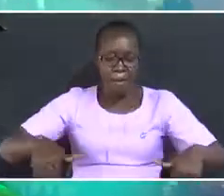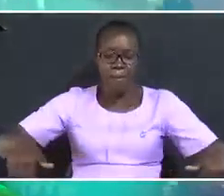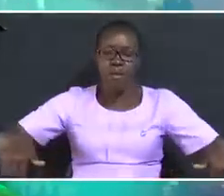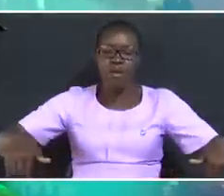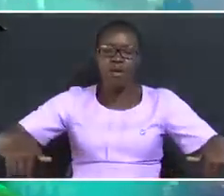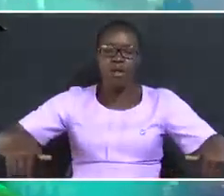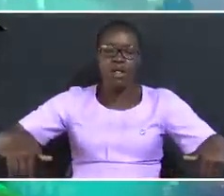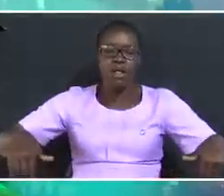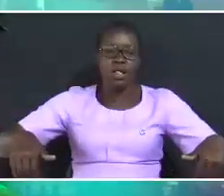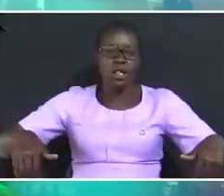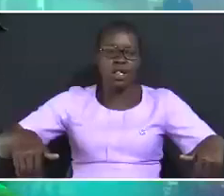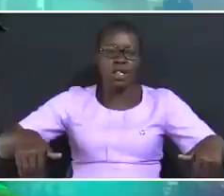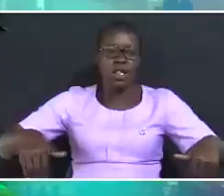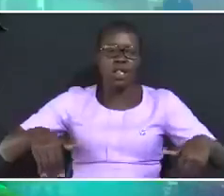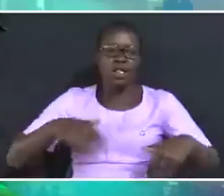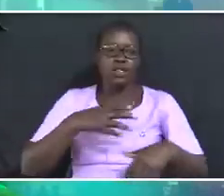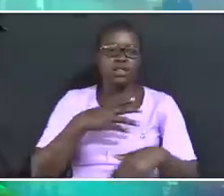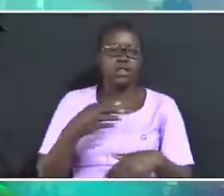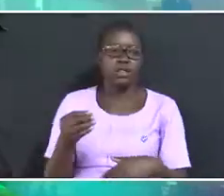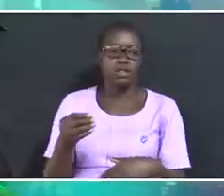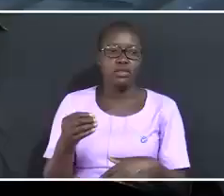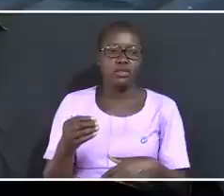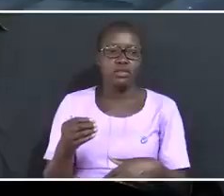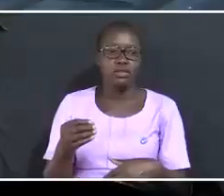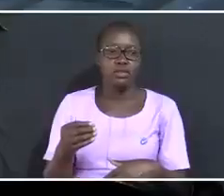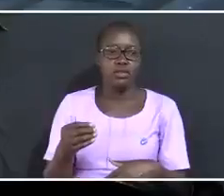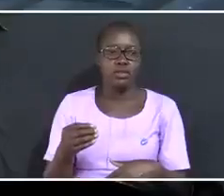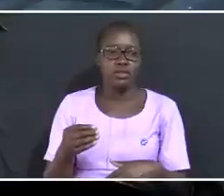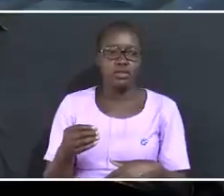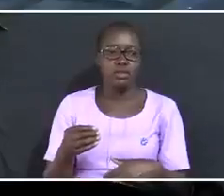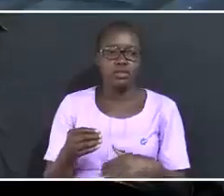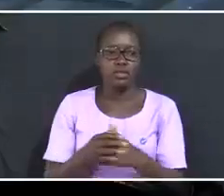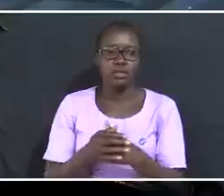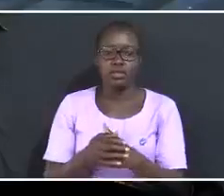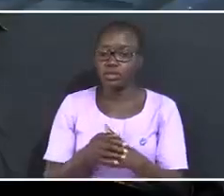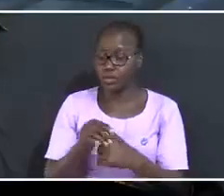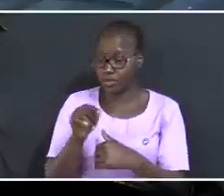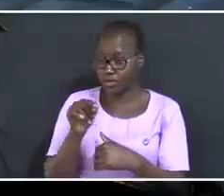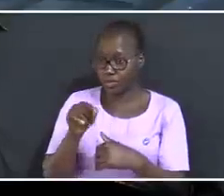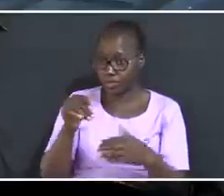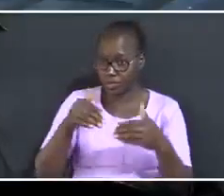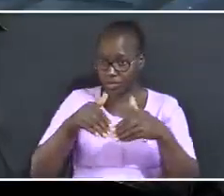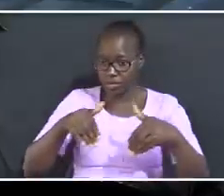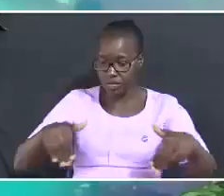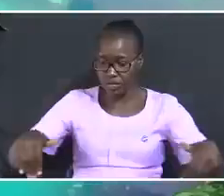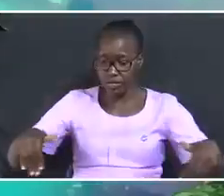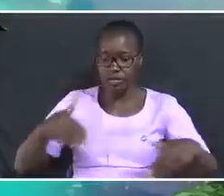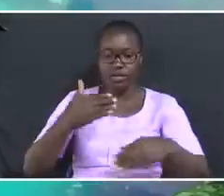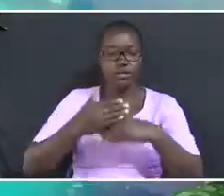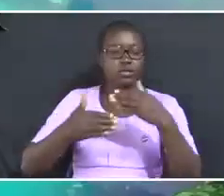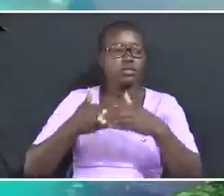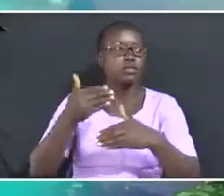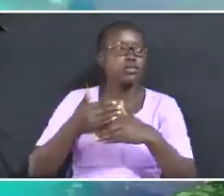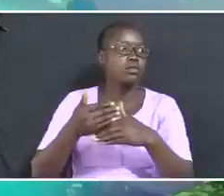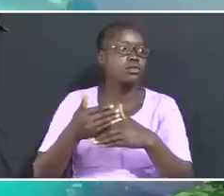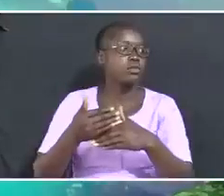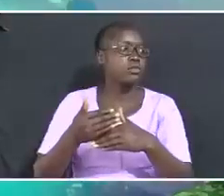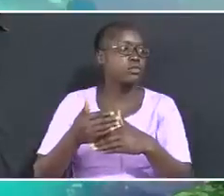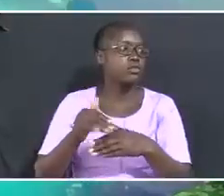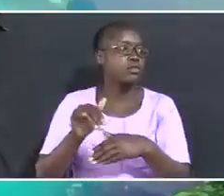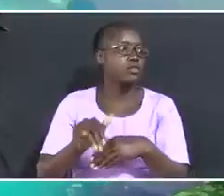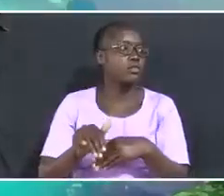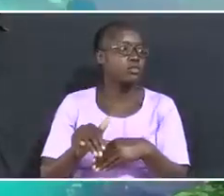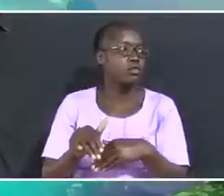structures. And it is because of the horizontal structure